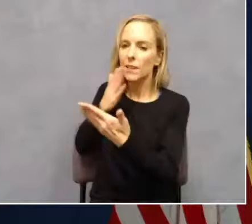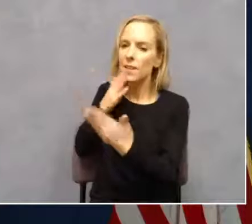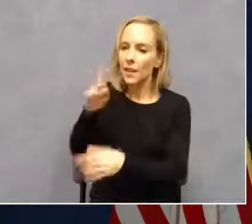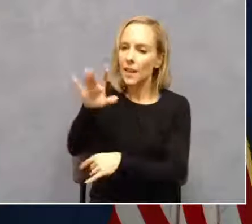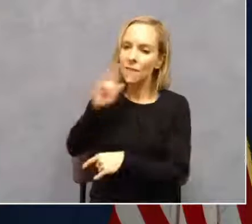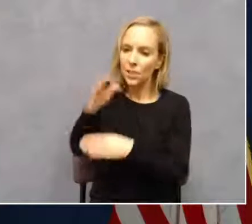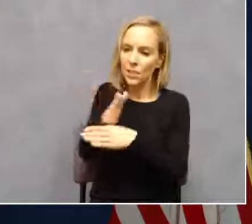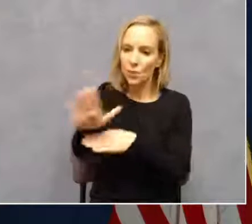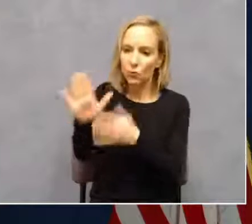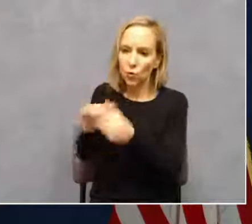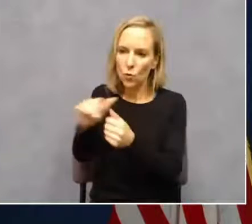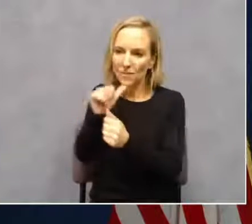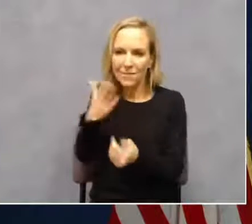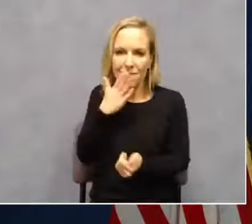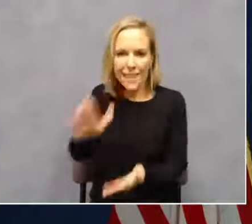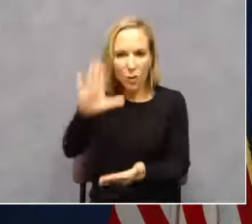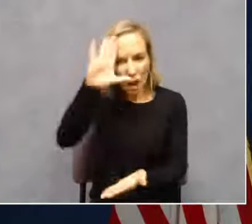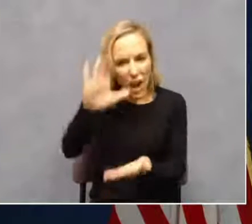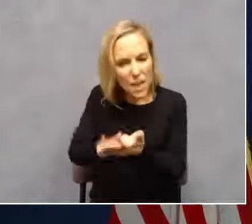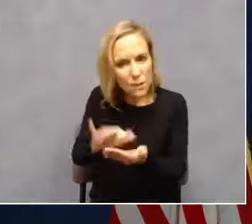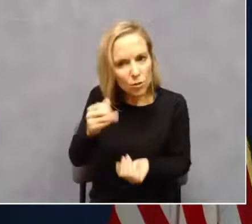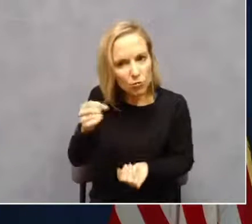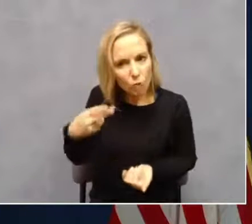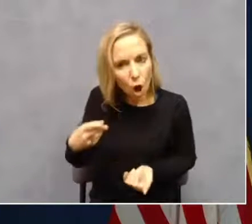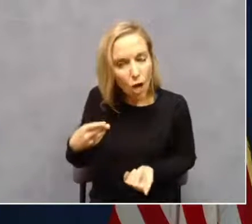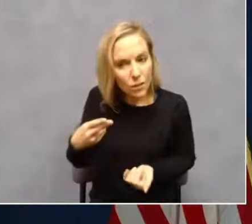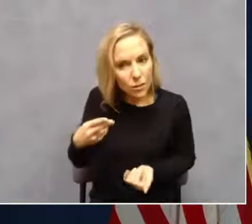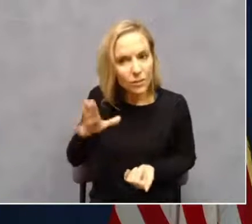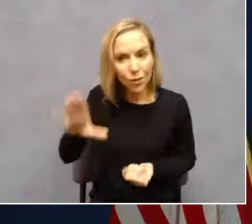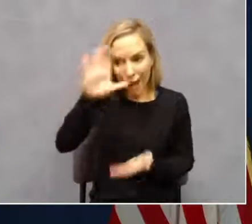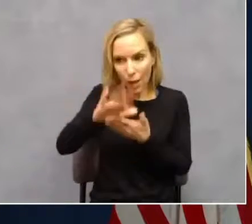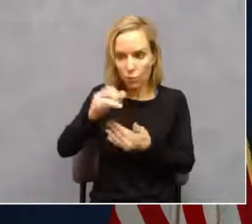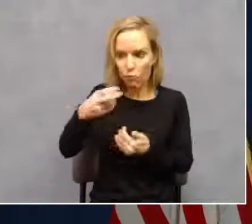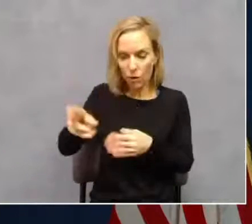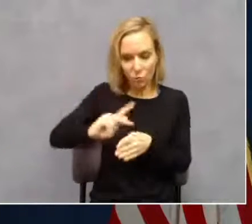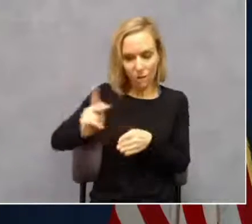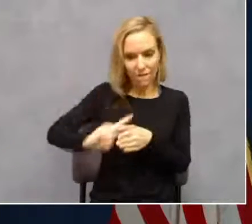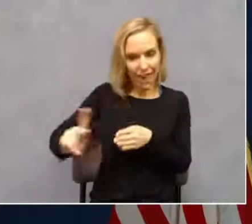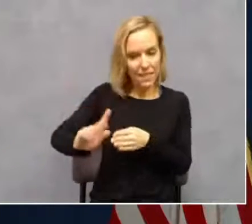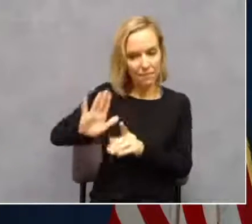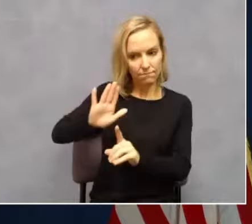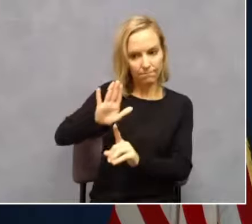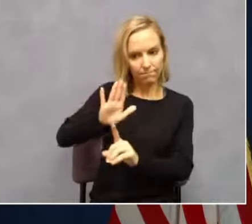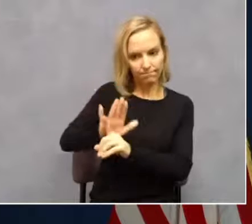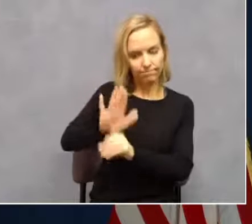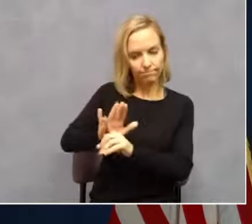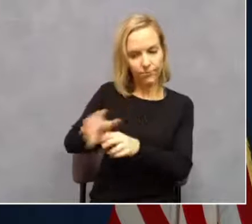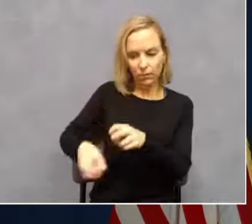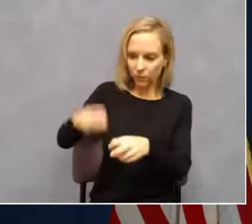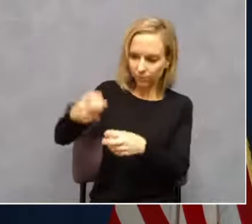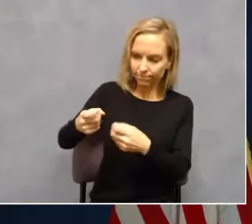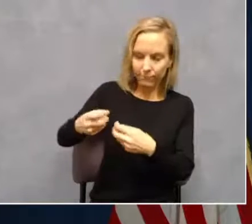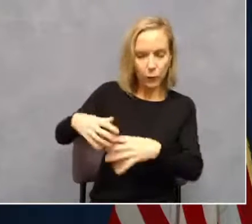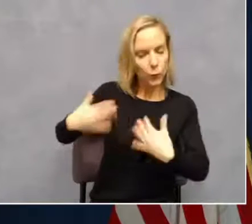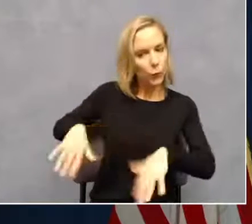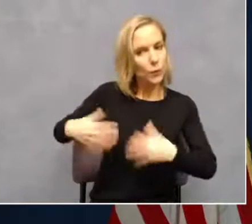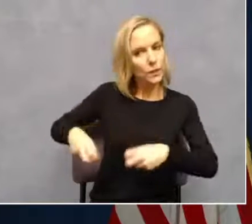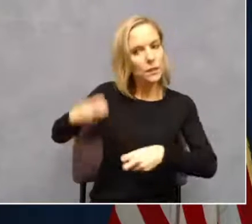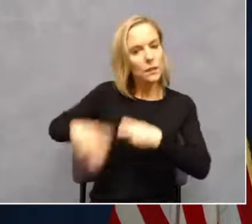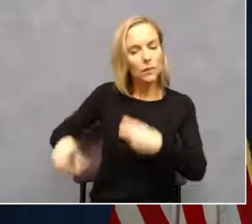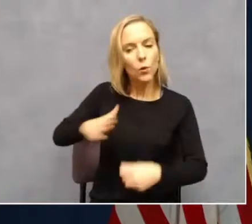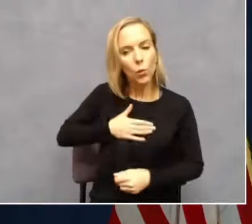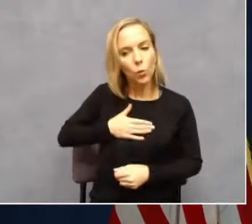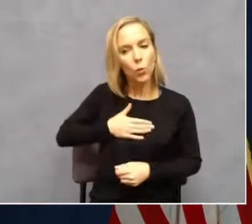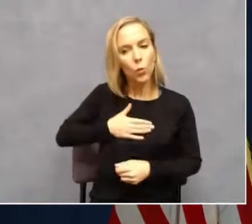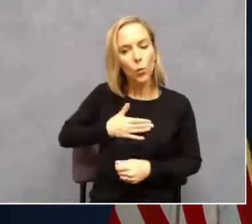thank her husband, Josh, who is in a profession where toughness is important, but was willing to be